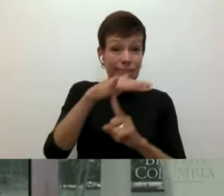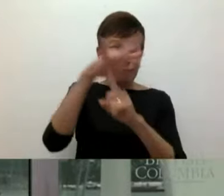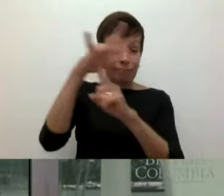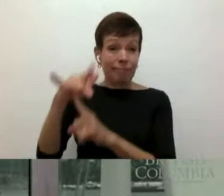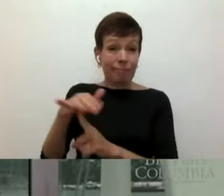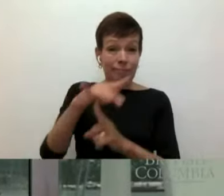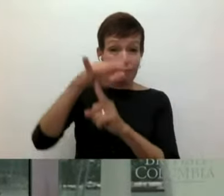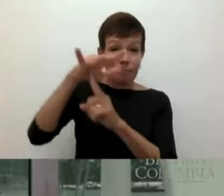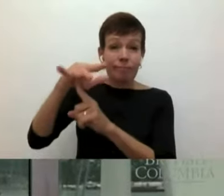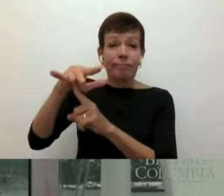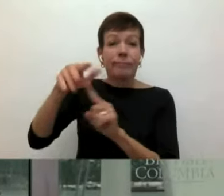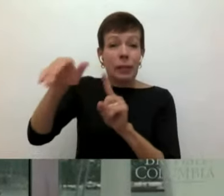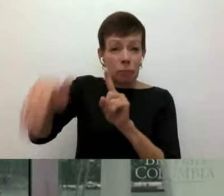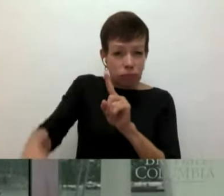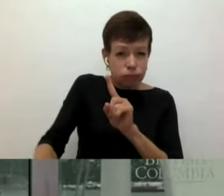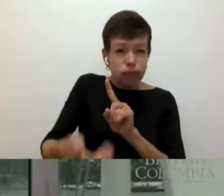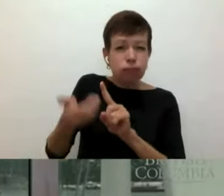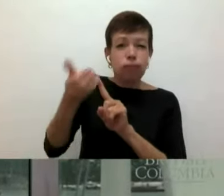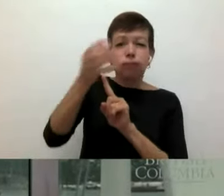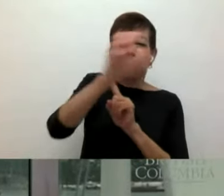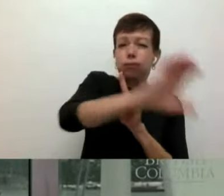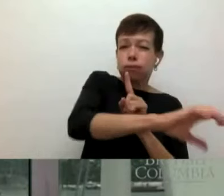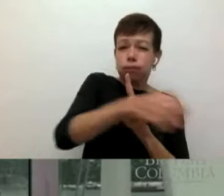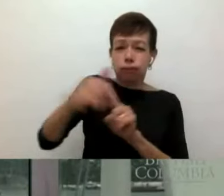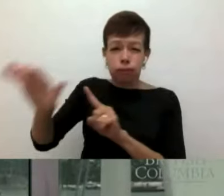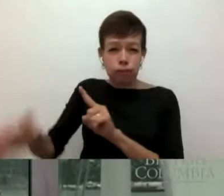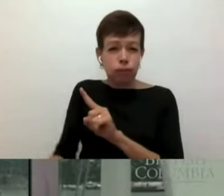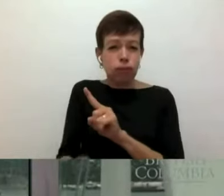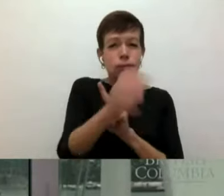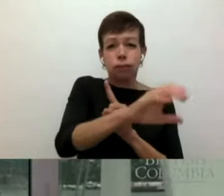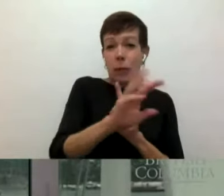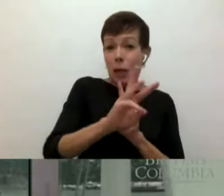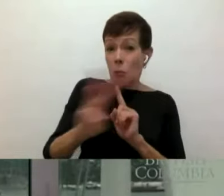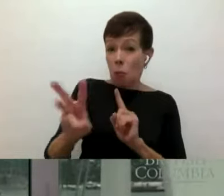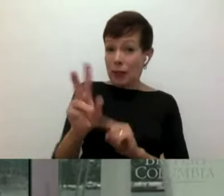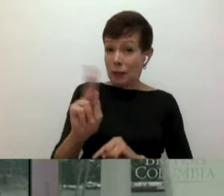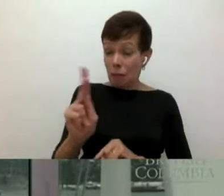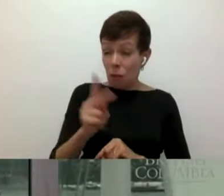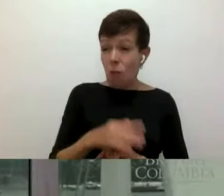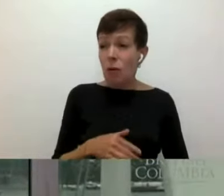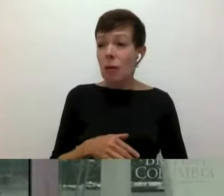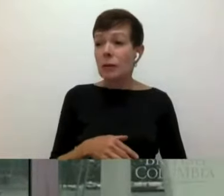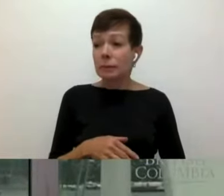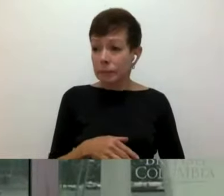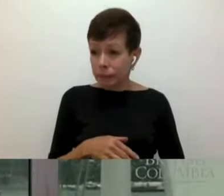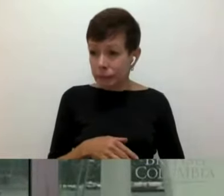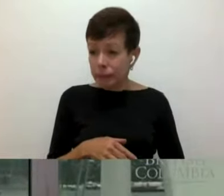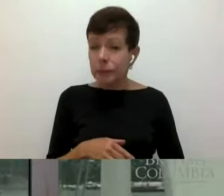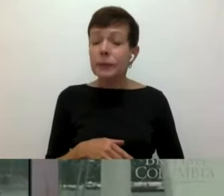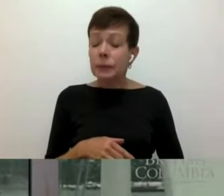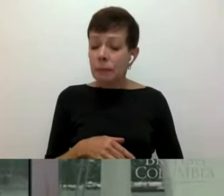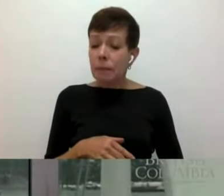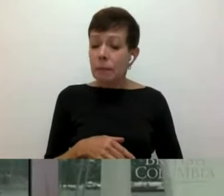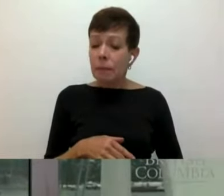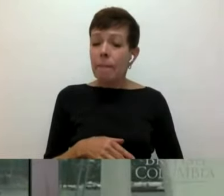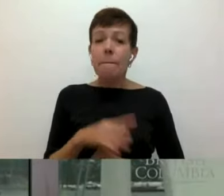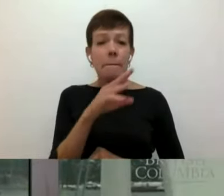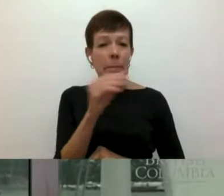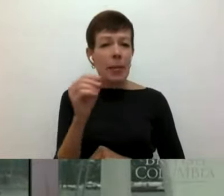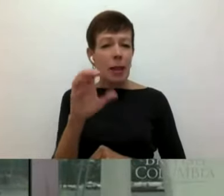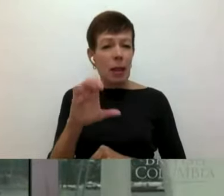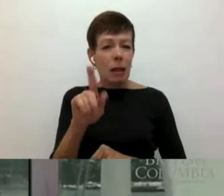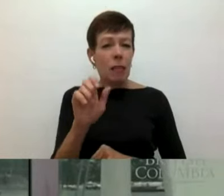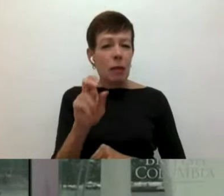17 helicopters assigned to bucketing and fire management at the McDougall Creek wildfire at West Kelowna, the